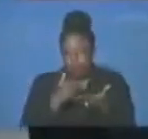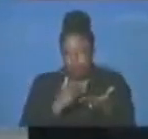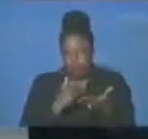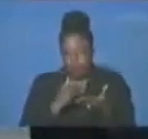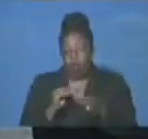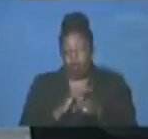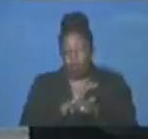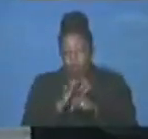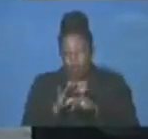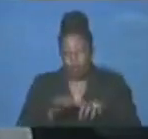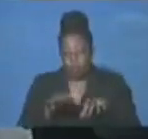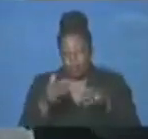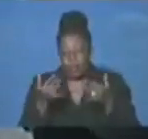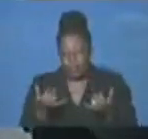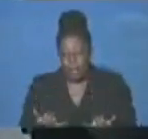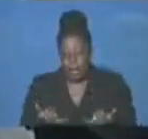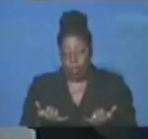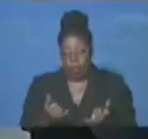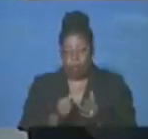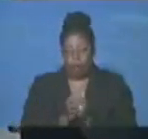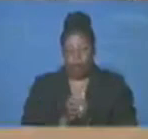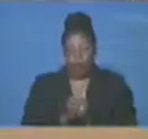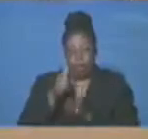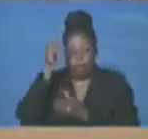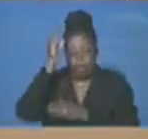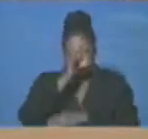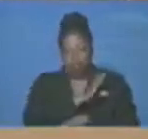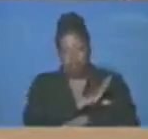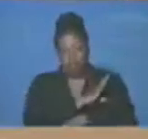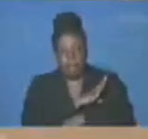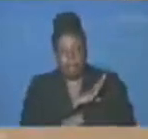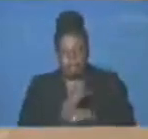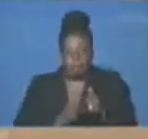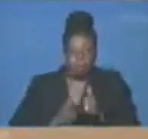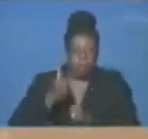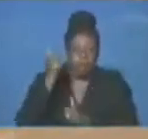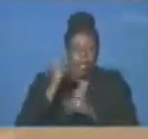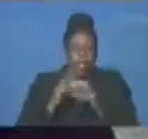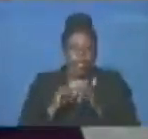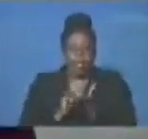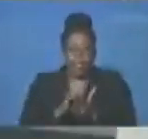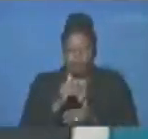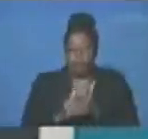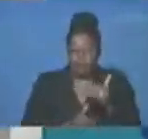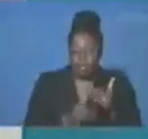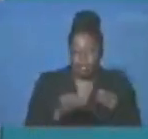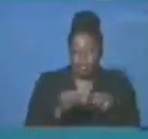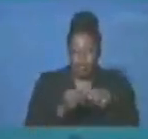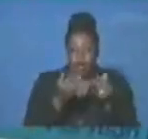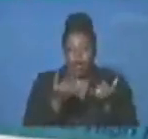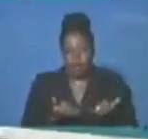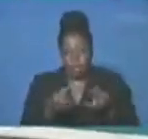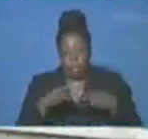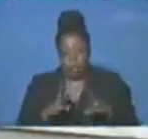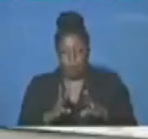pandemic. And now, Auditor General Terrence Bastian is hoping to accelerate that process in order to modernize the way government